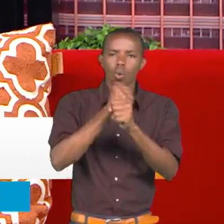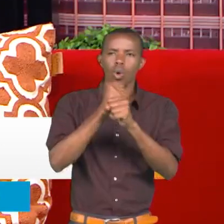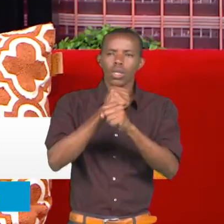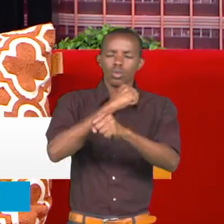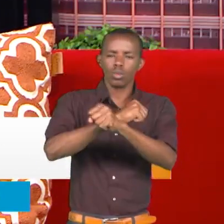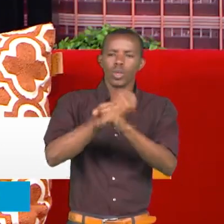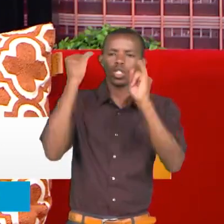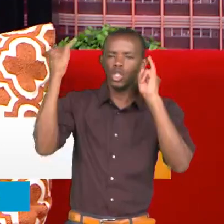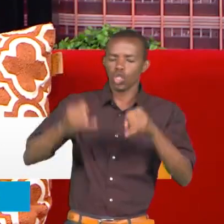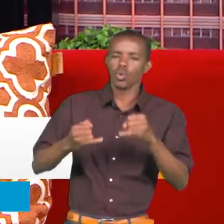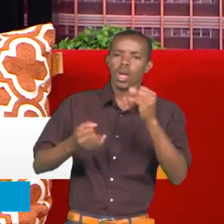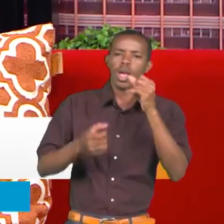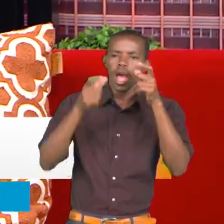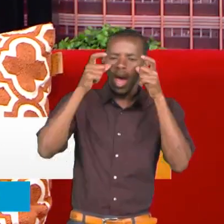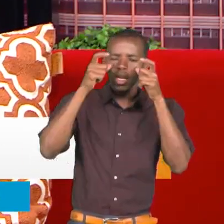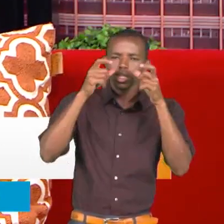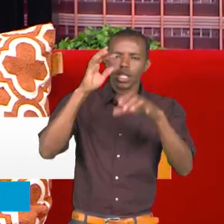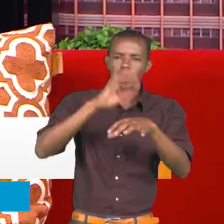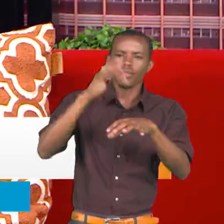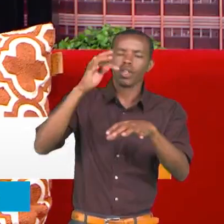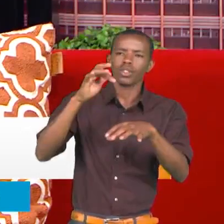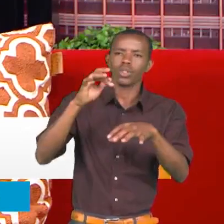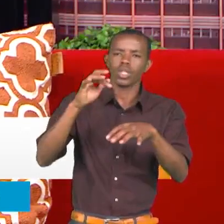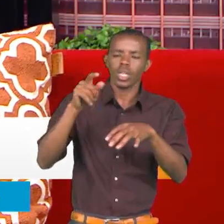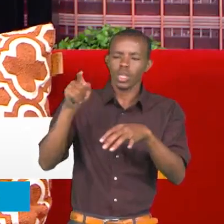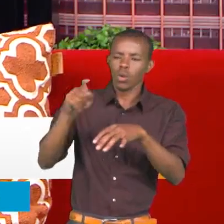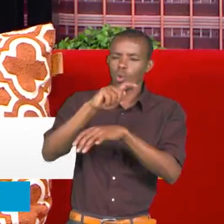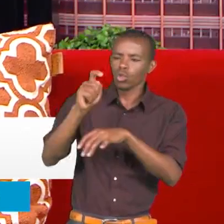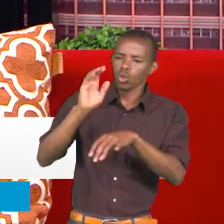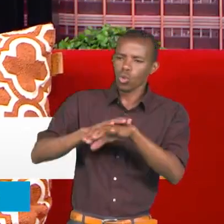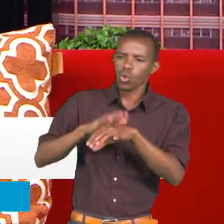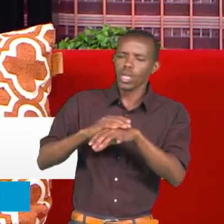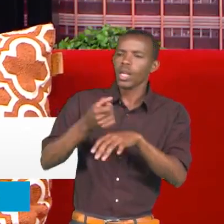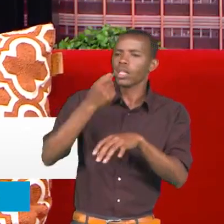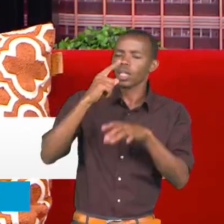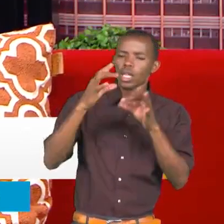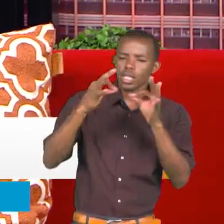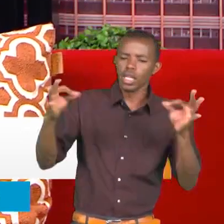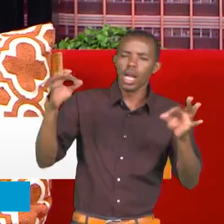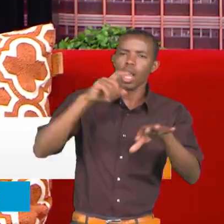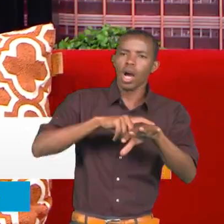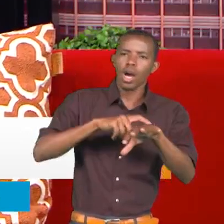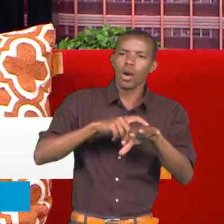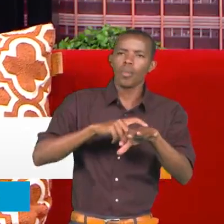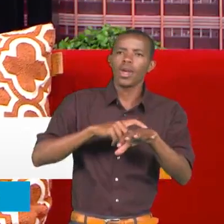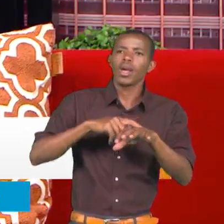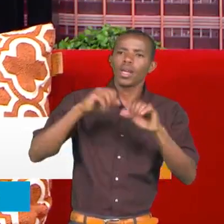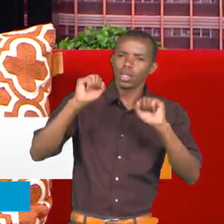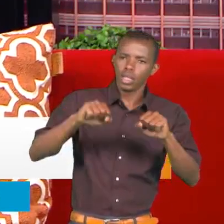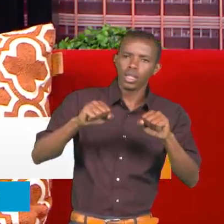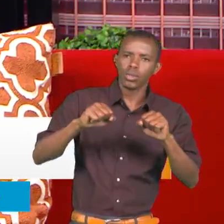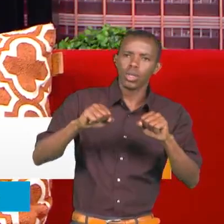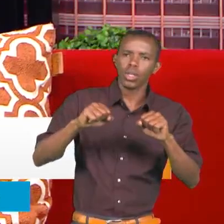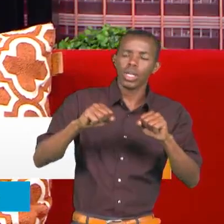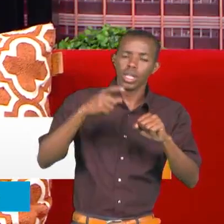new HIV infections. Okay. And very important to note that you asked that question, for how long do you take PrEP? Absolutely. You know, you take PrEP for as long as you're at ongoing risk.